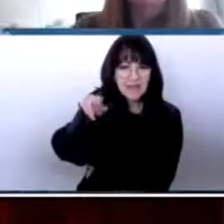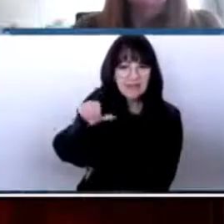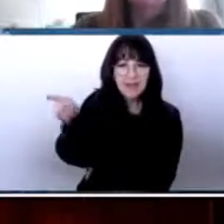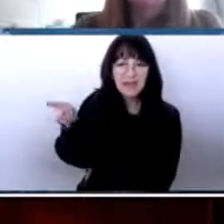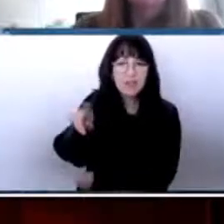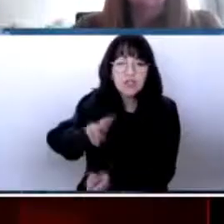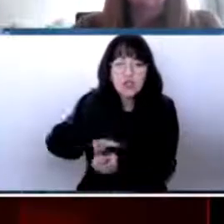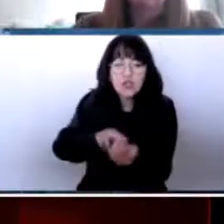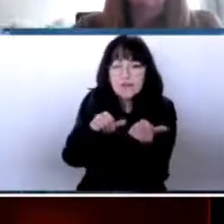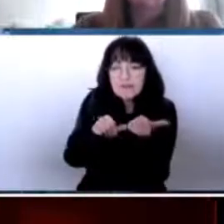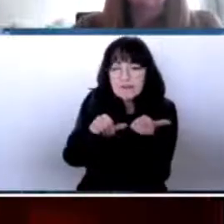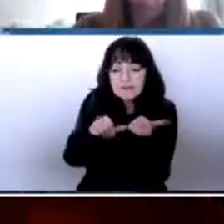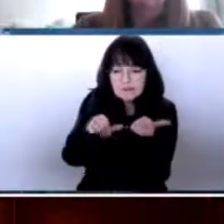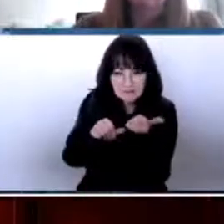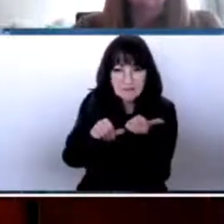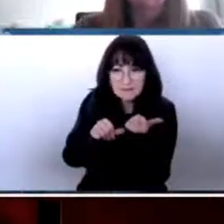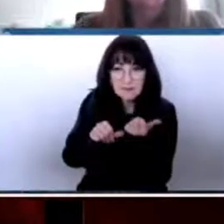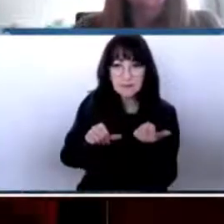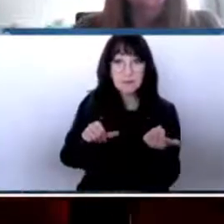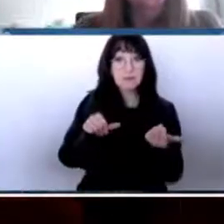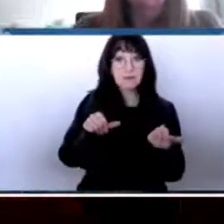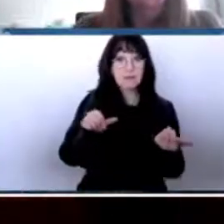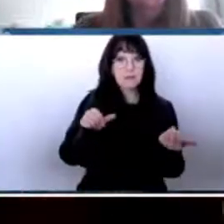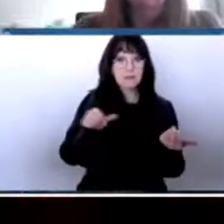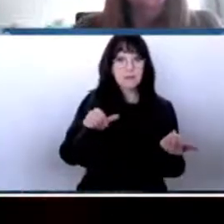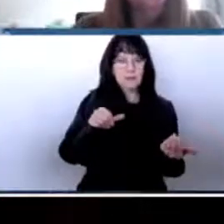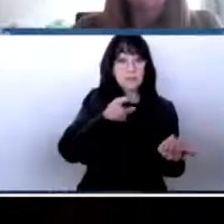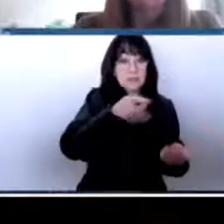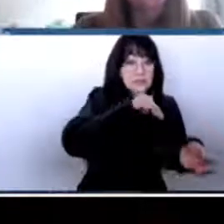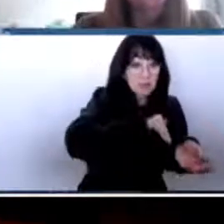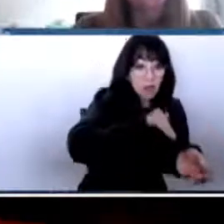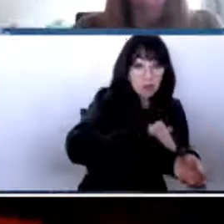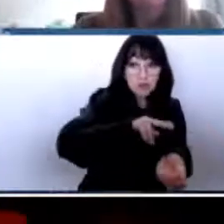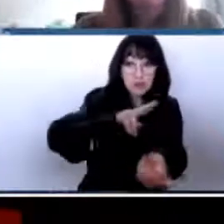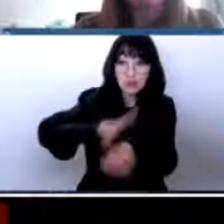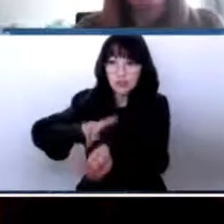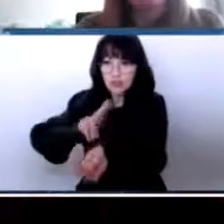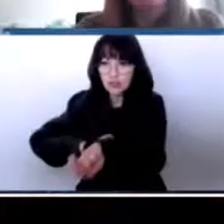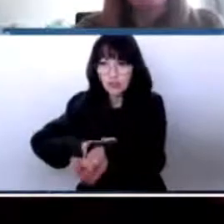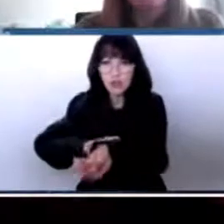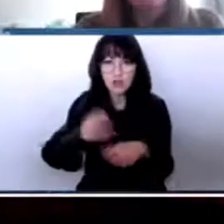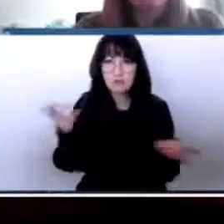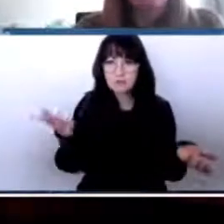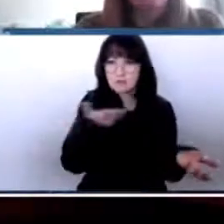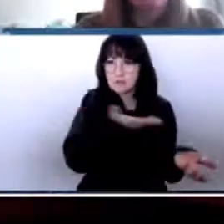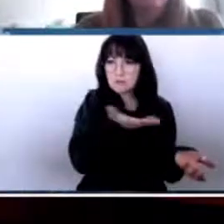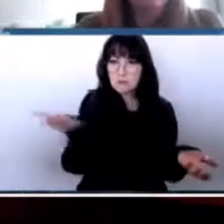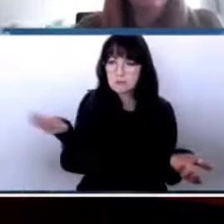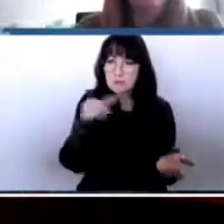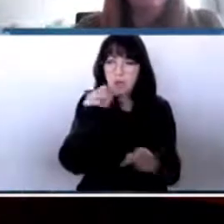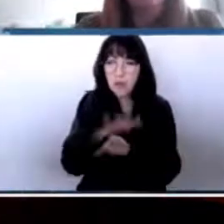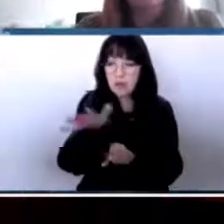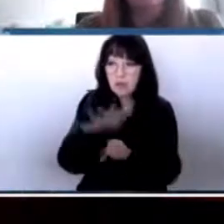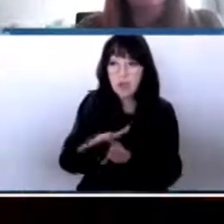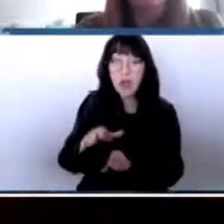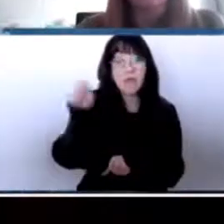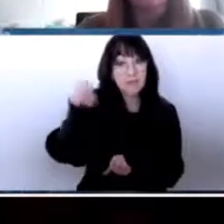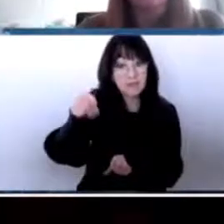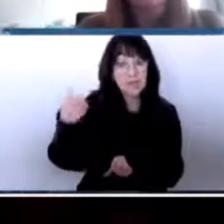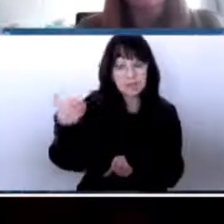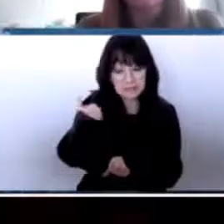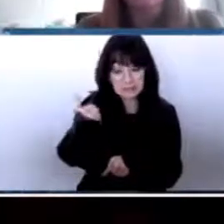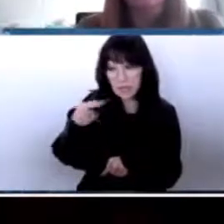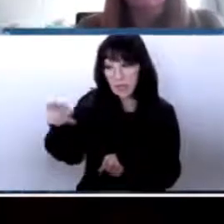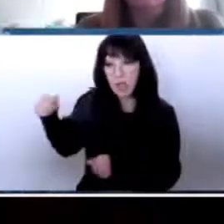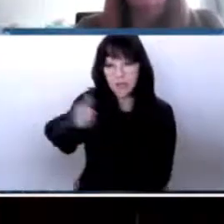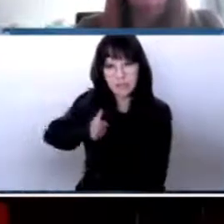the regular jobs to come in here, because then they would be leaving whatever facility they're currently working in their day job, so